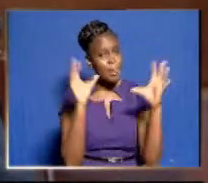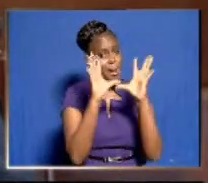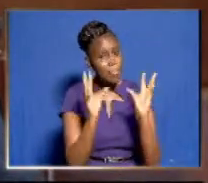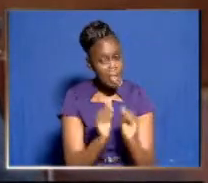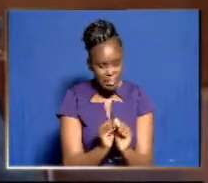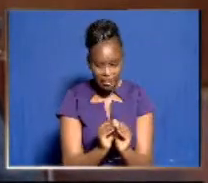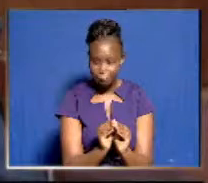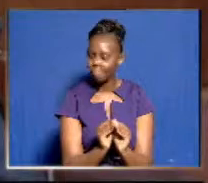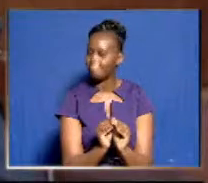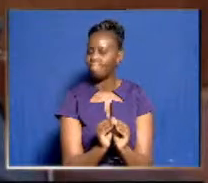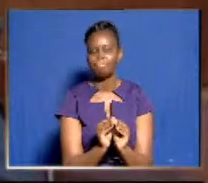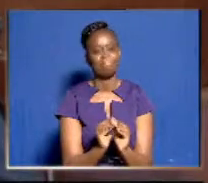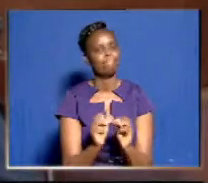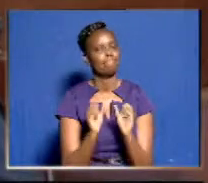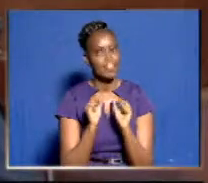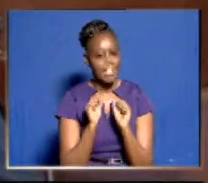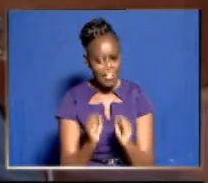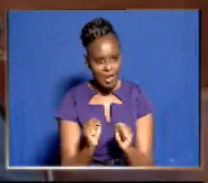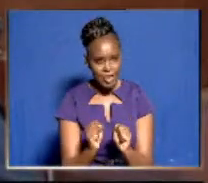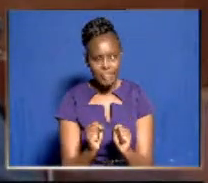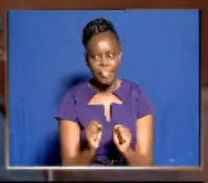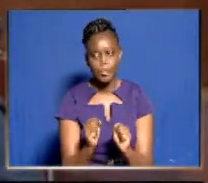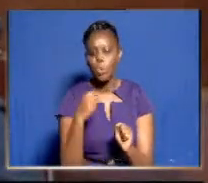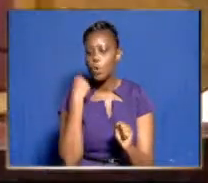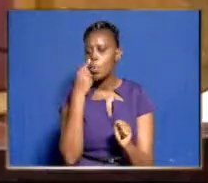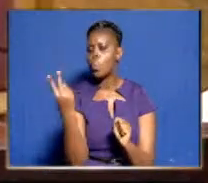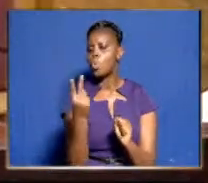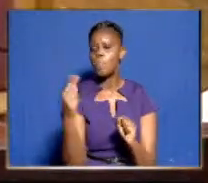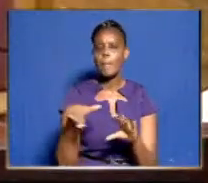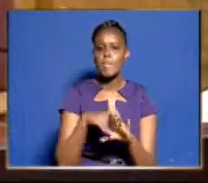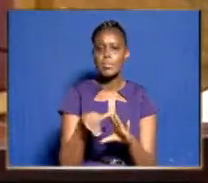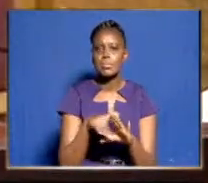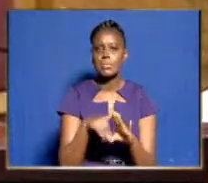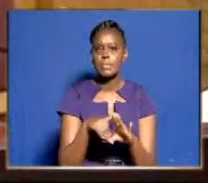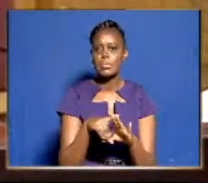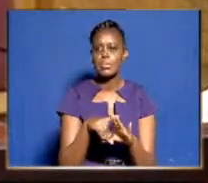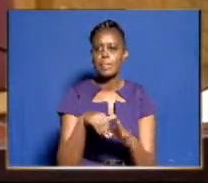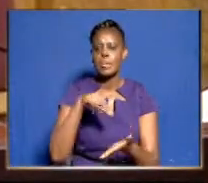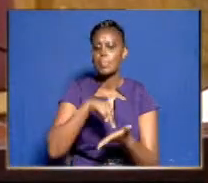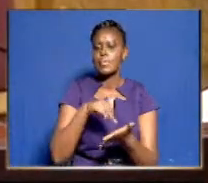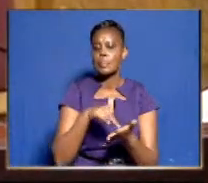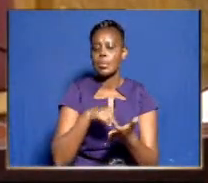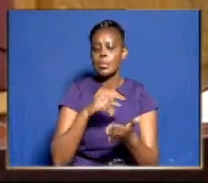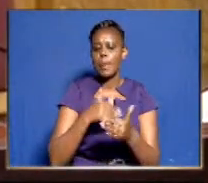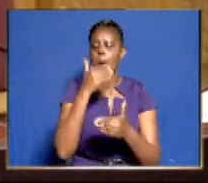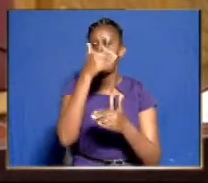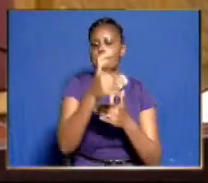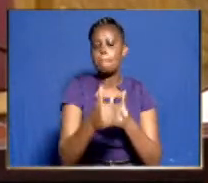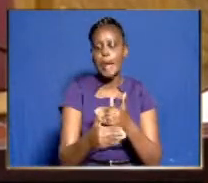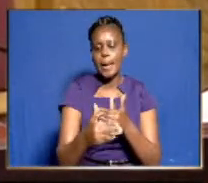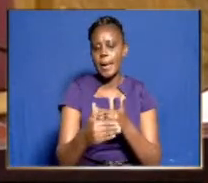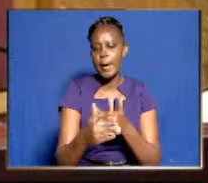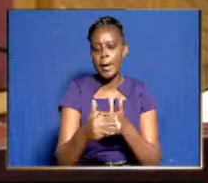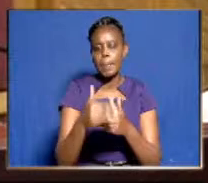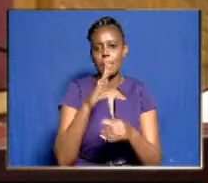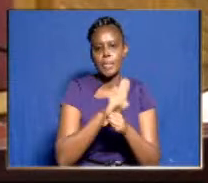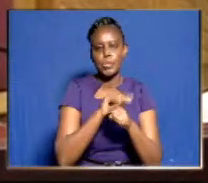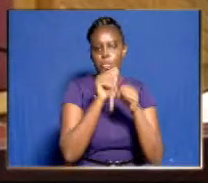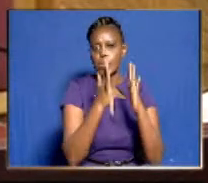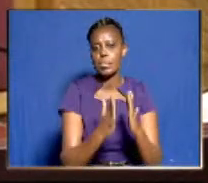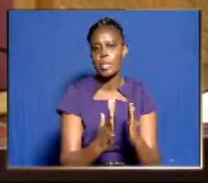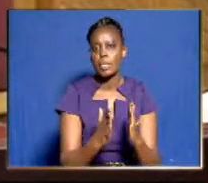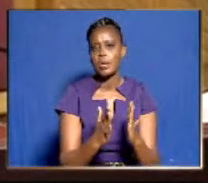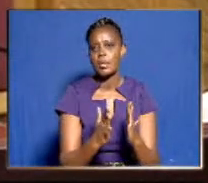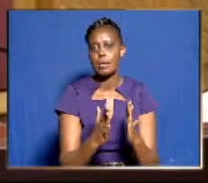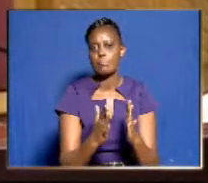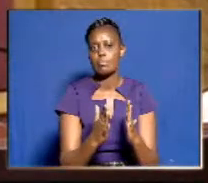say. And this is, order, who are these two members? This is basically standing just behind the leader majority.